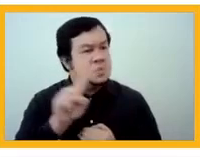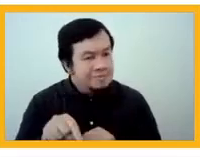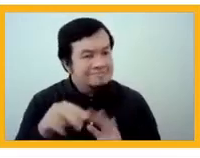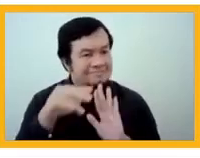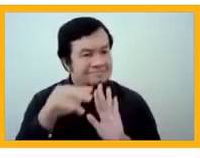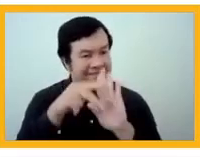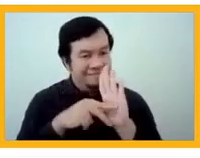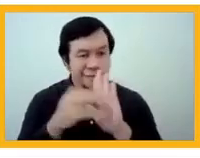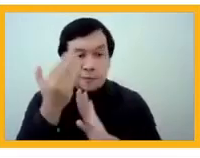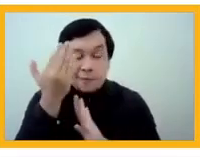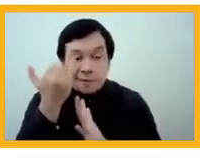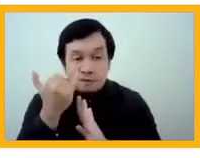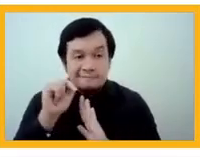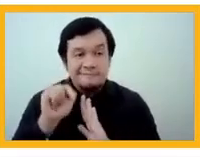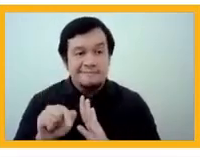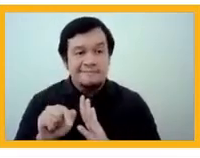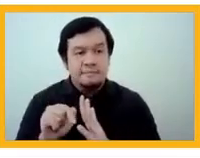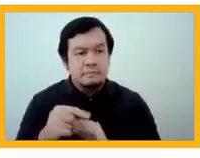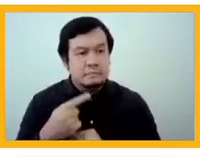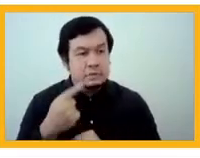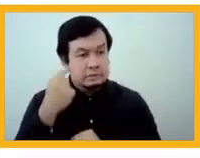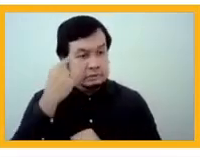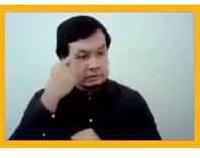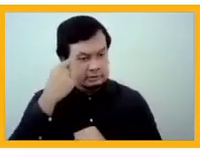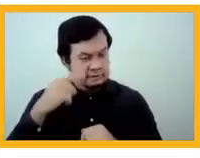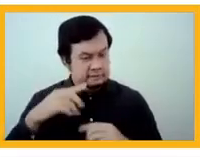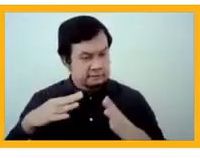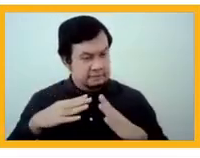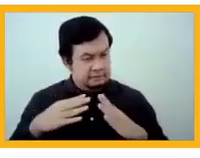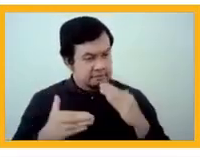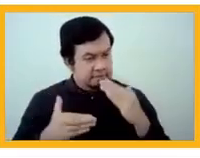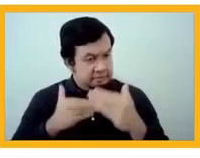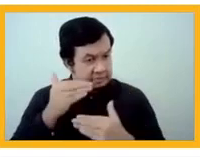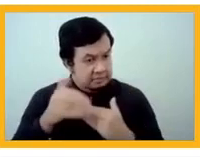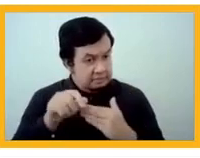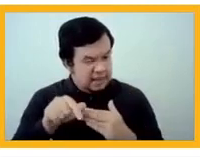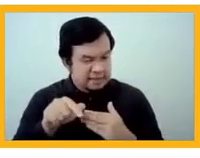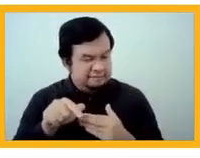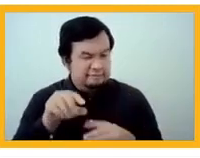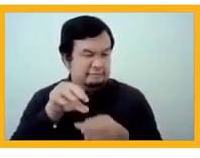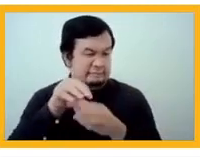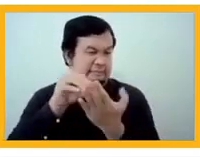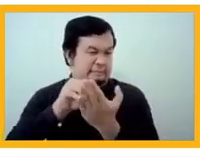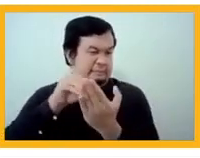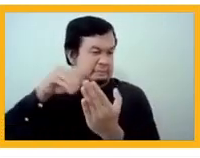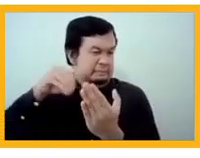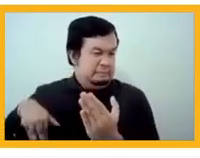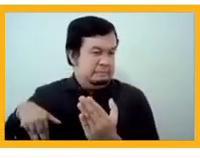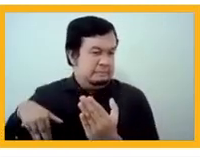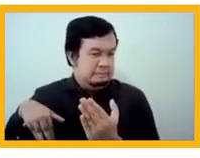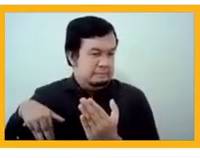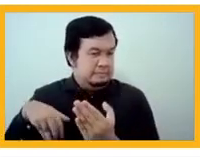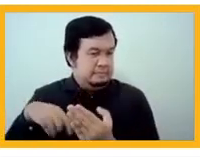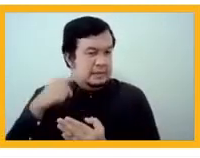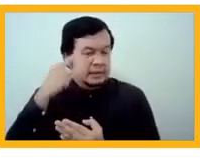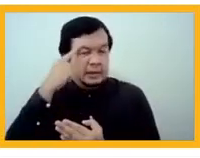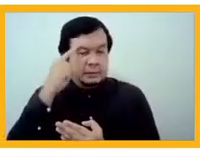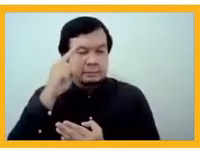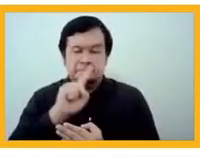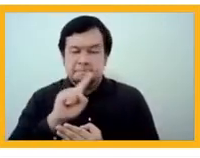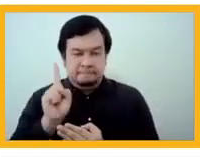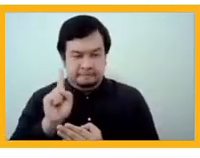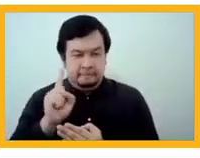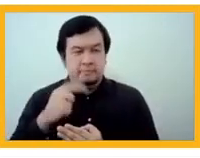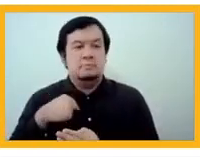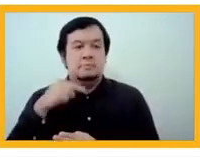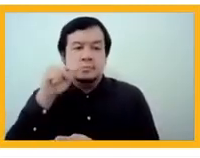school regardless of their learning levels. But the negative effect of that has been that by the time you get to grade 8 or grade 9, you